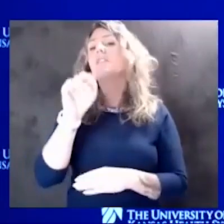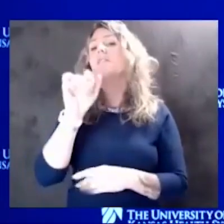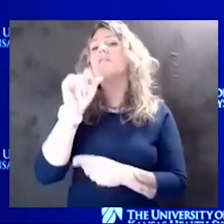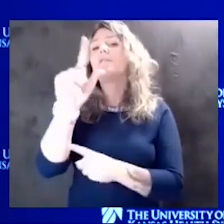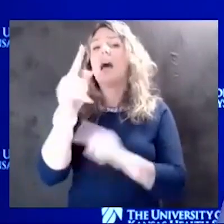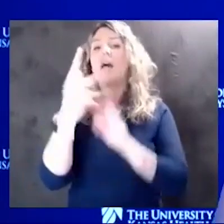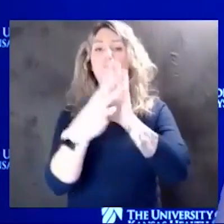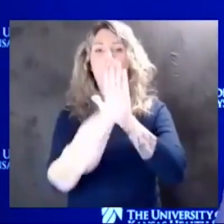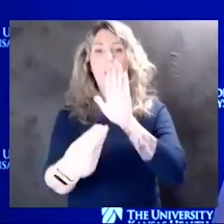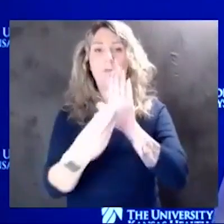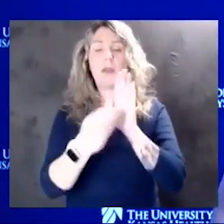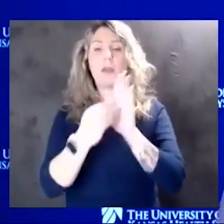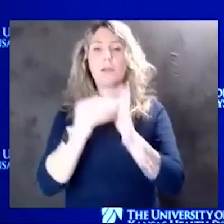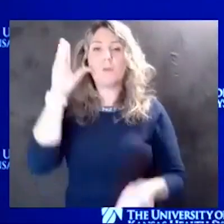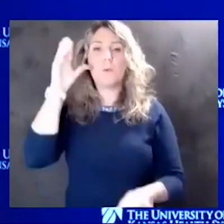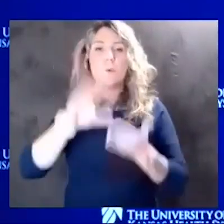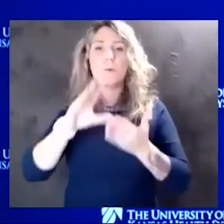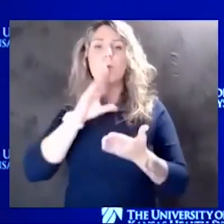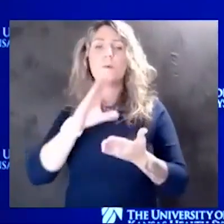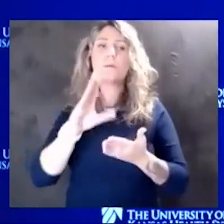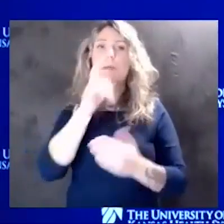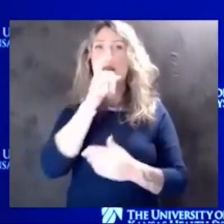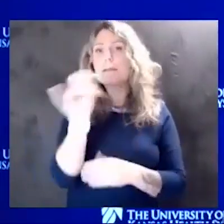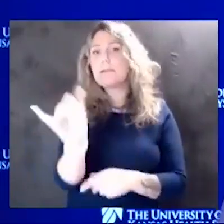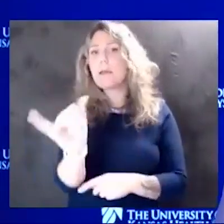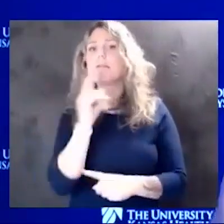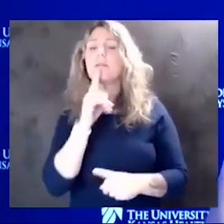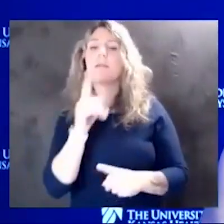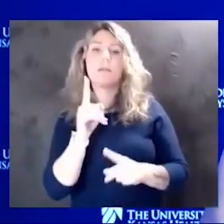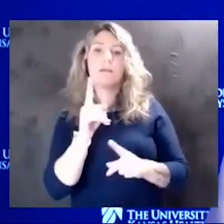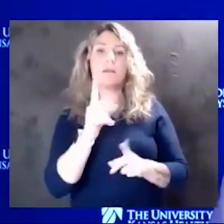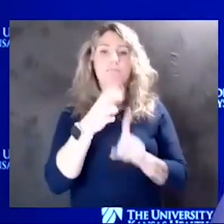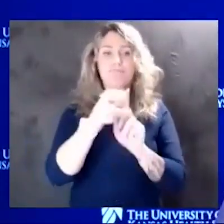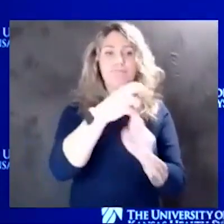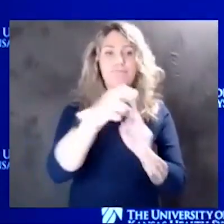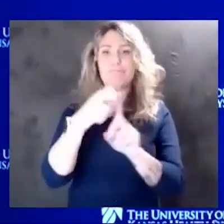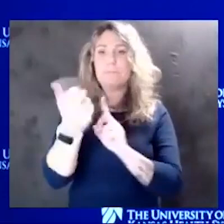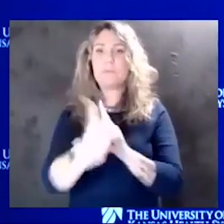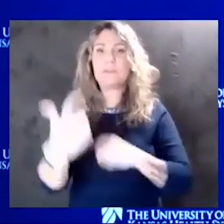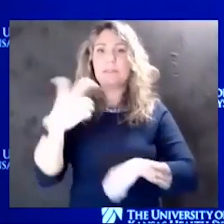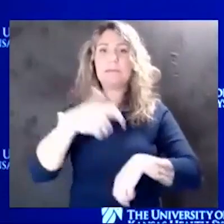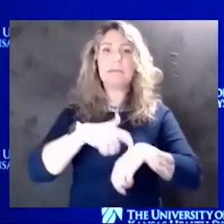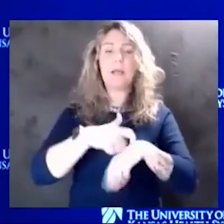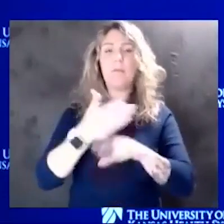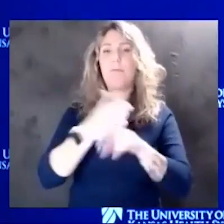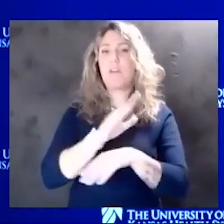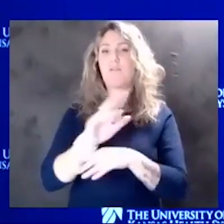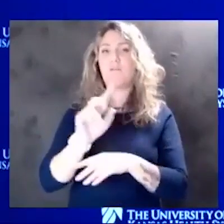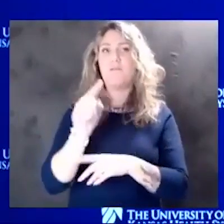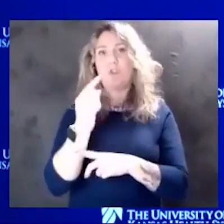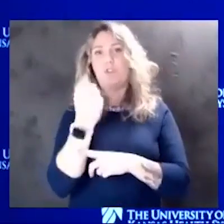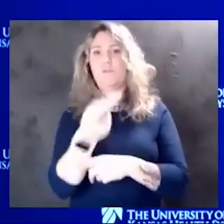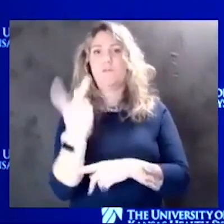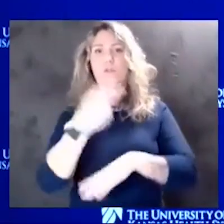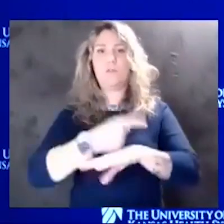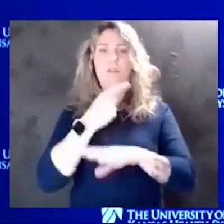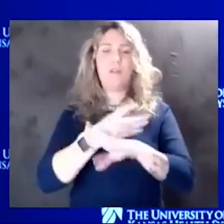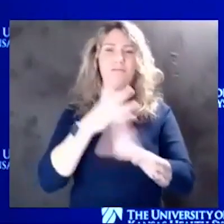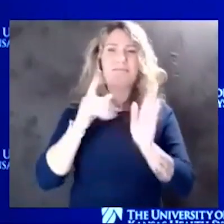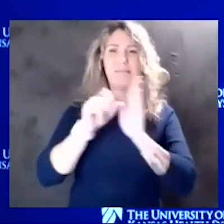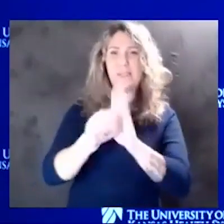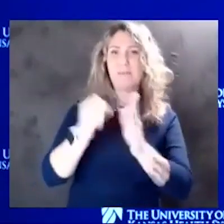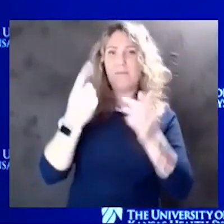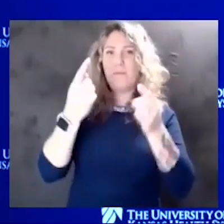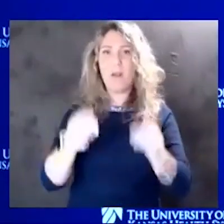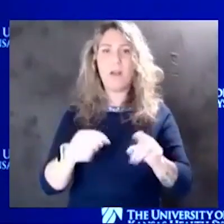so you're less likely to do it, any time after that first few days of symptom onset. That was certainly the